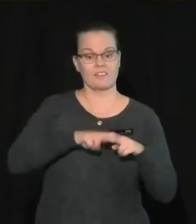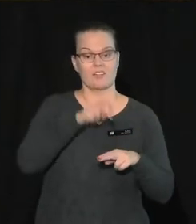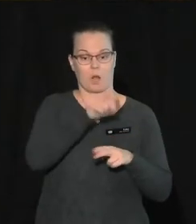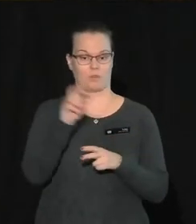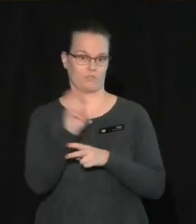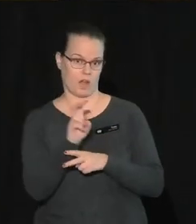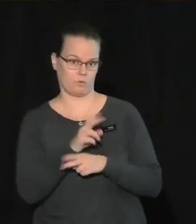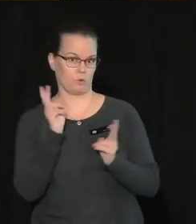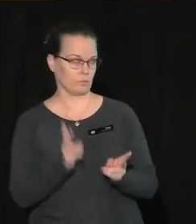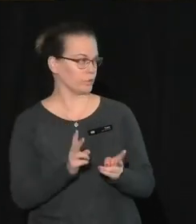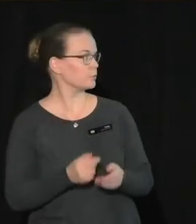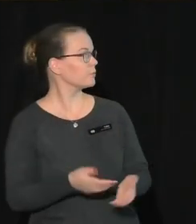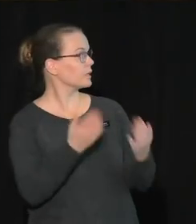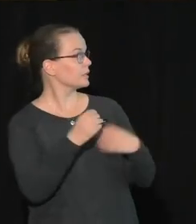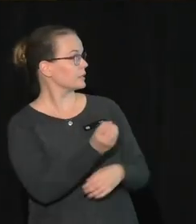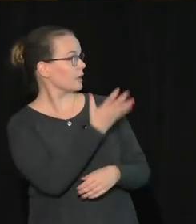some